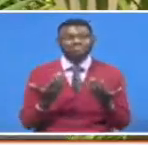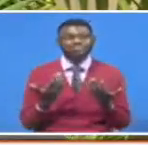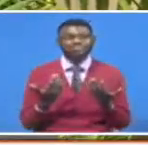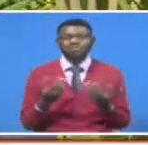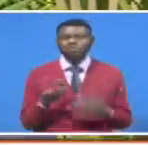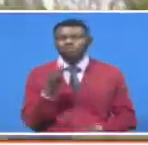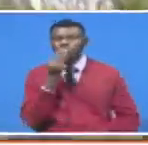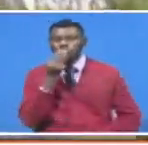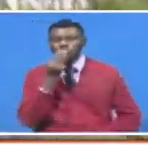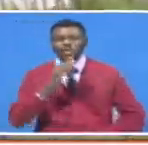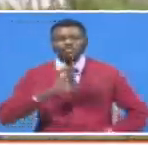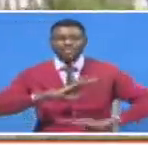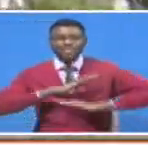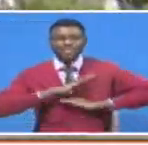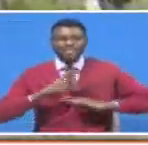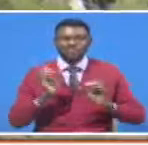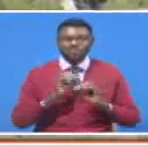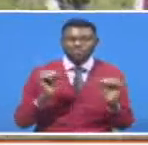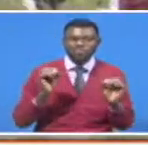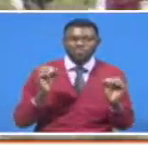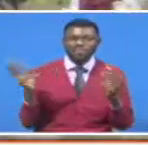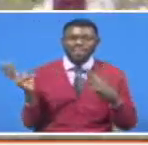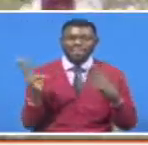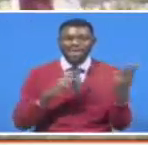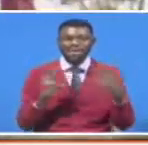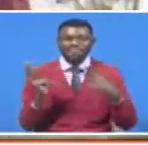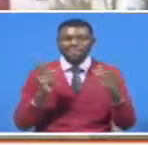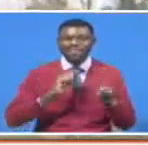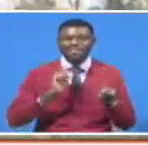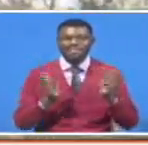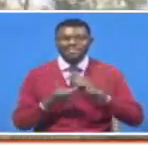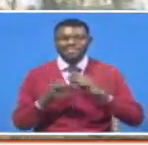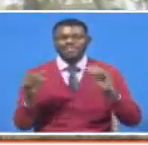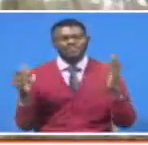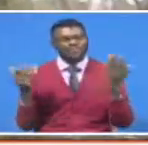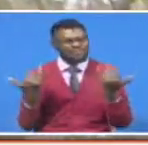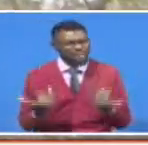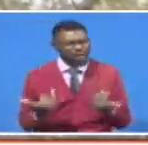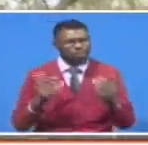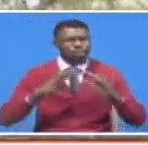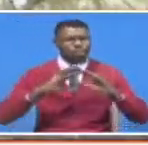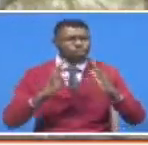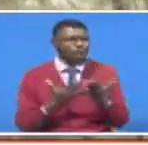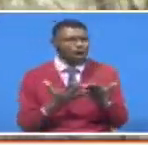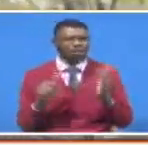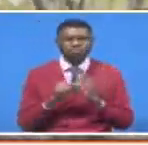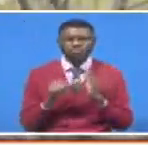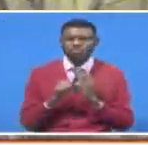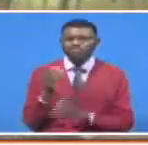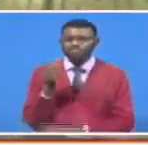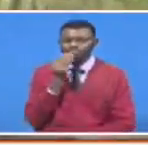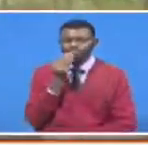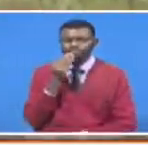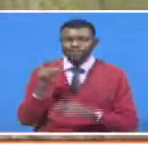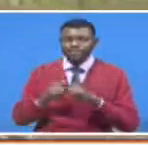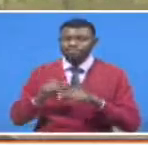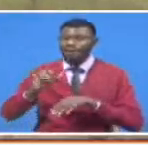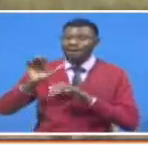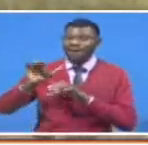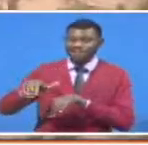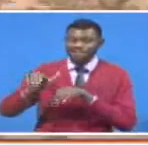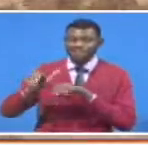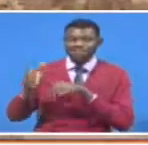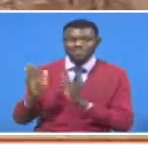food insecurity. With climate change taking a toll on food production worldwide, farmers in rural Kenya are being urged